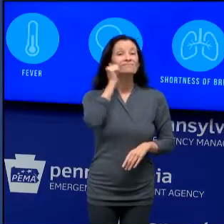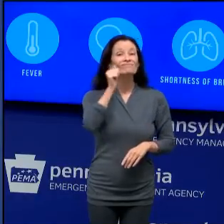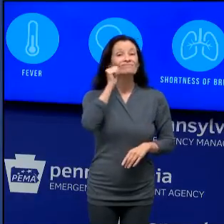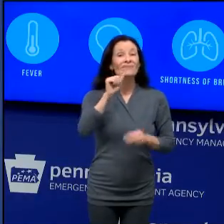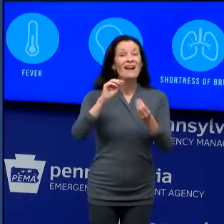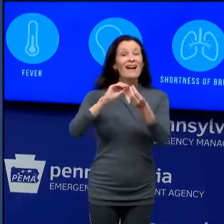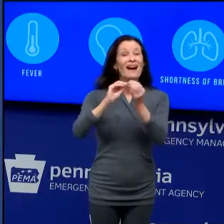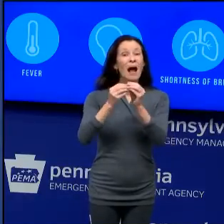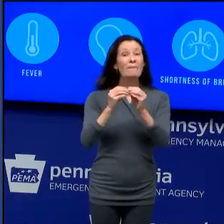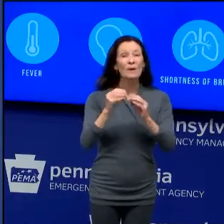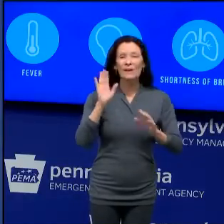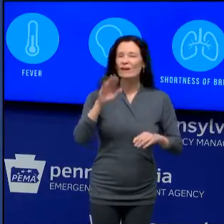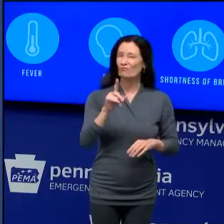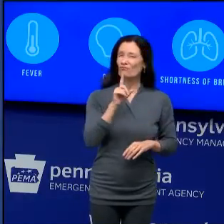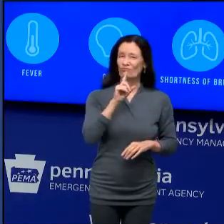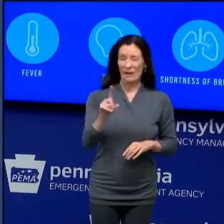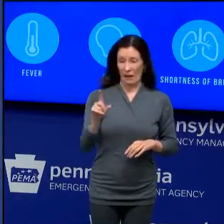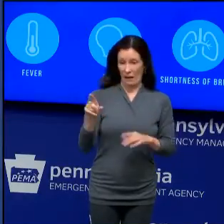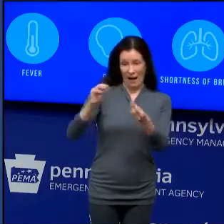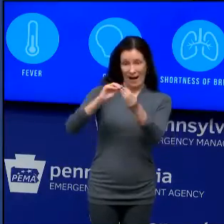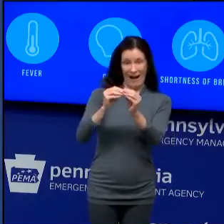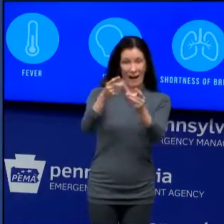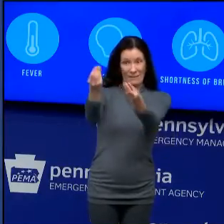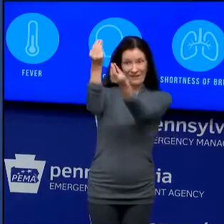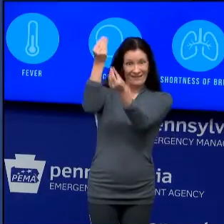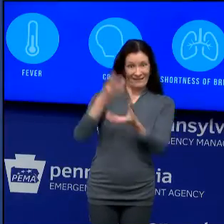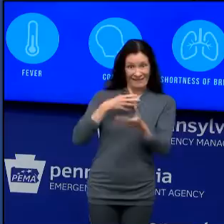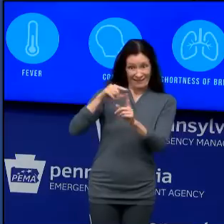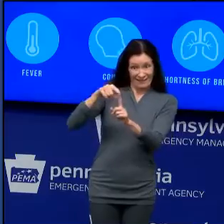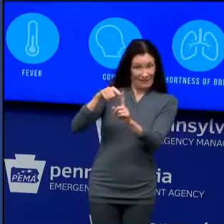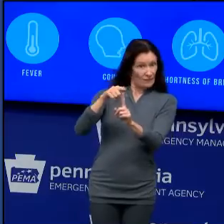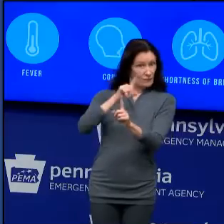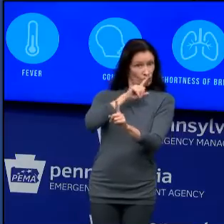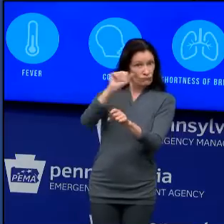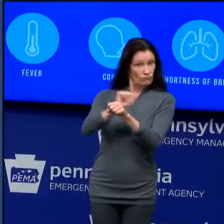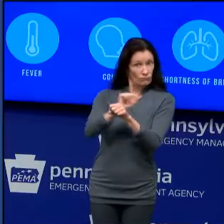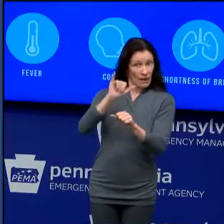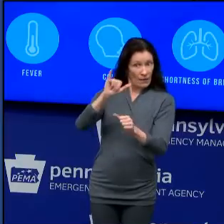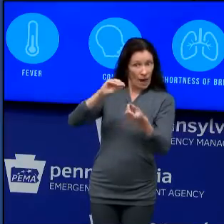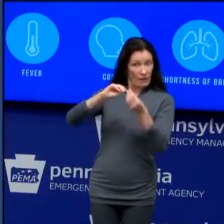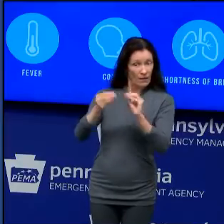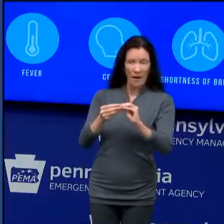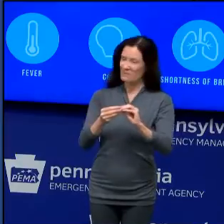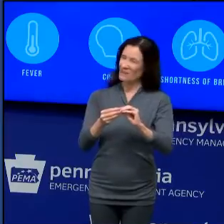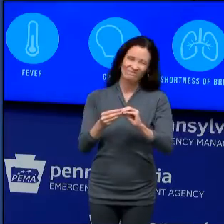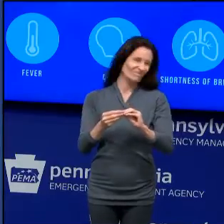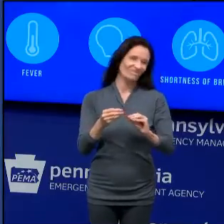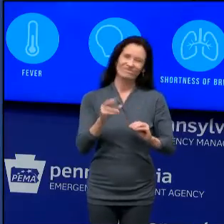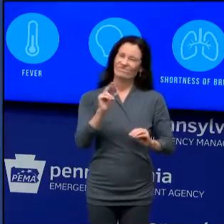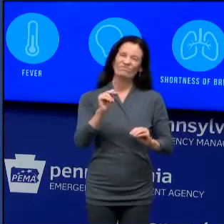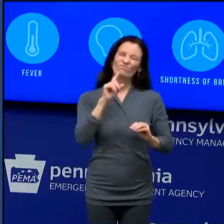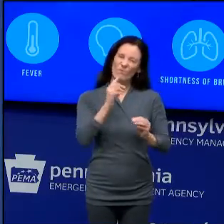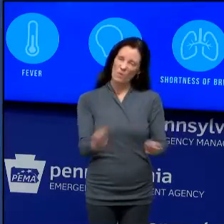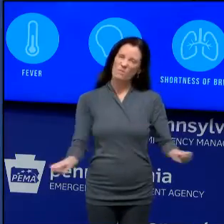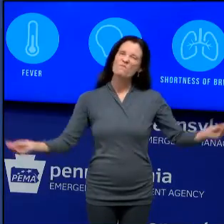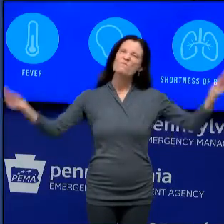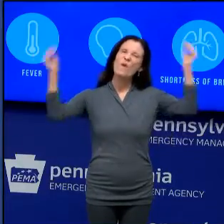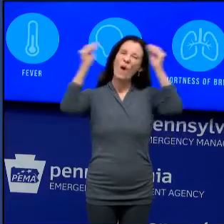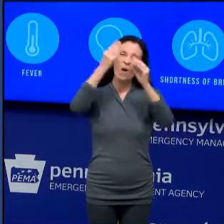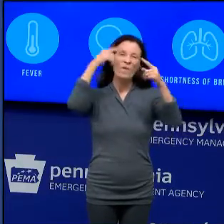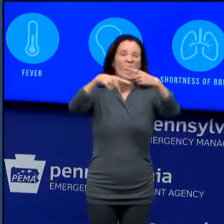rate. We have been working over the last week and a half to set up a public testing site for residents